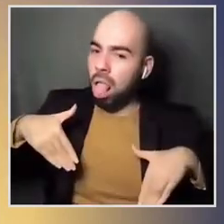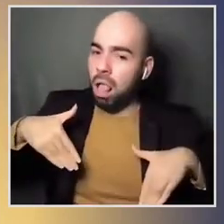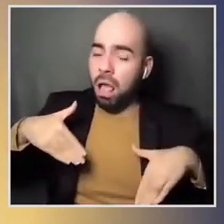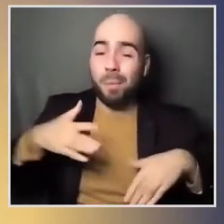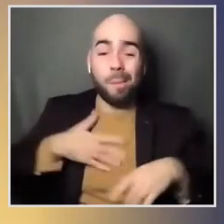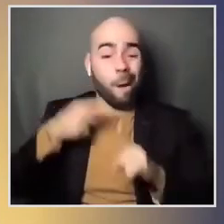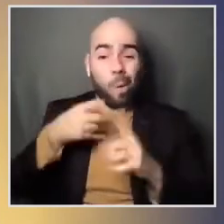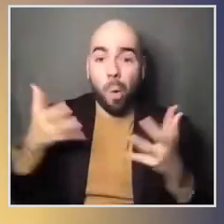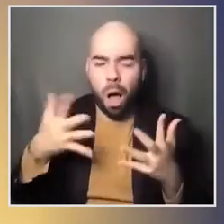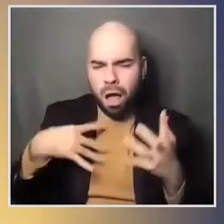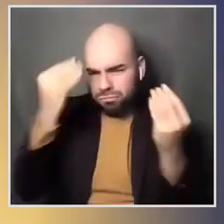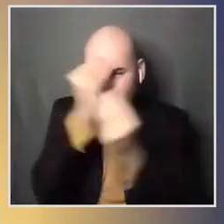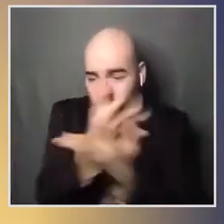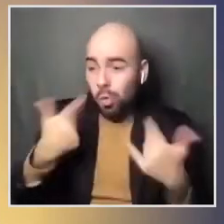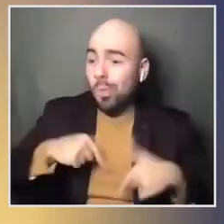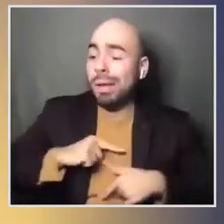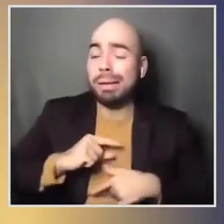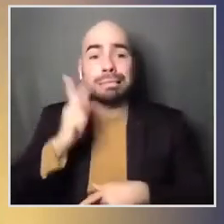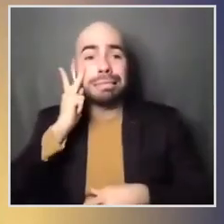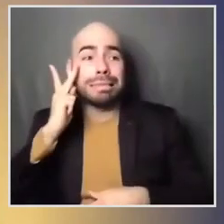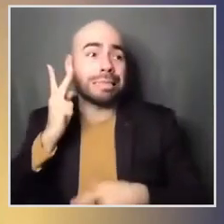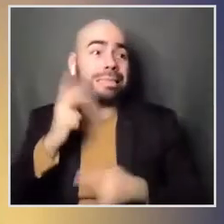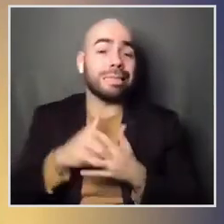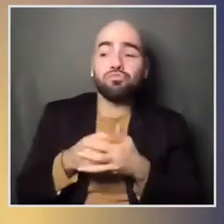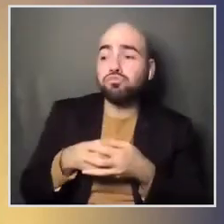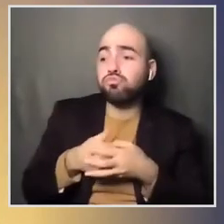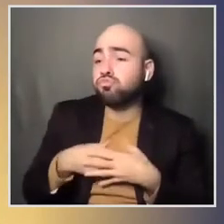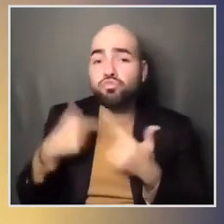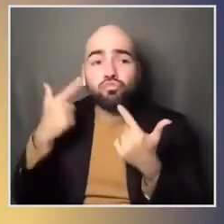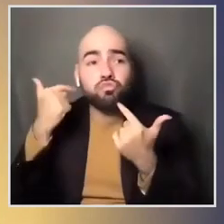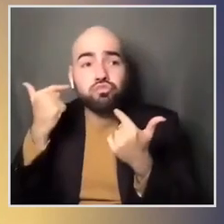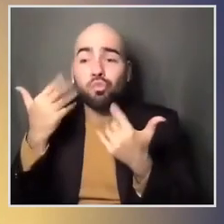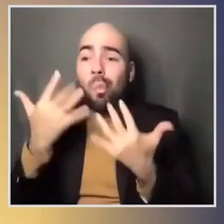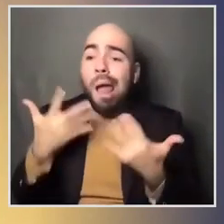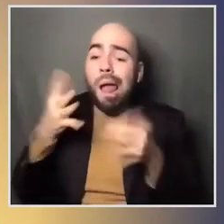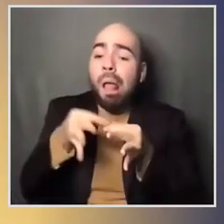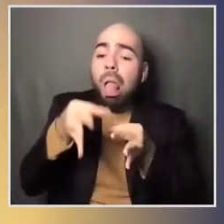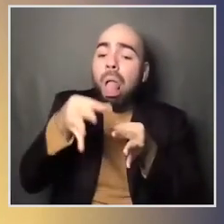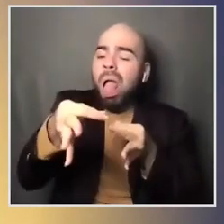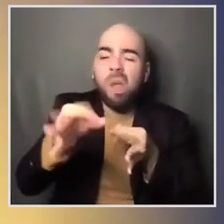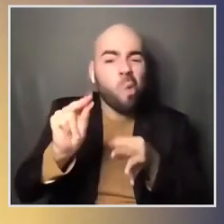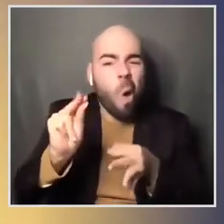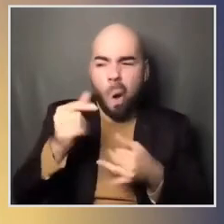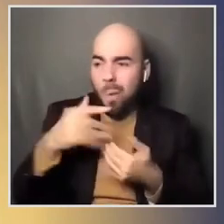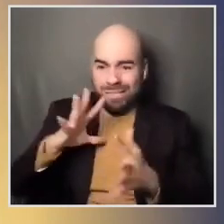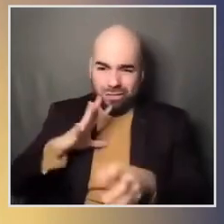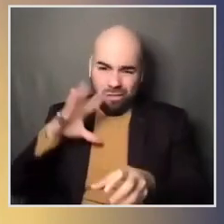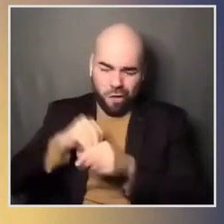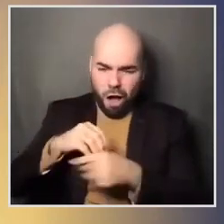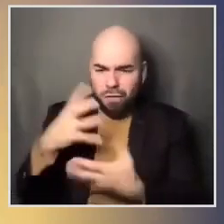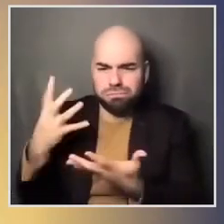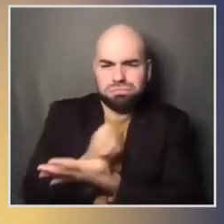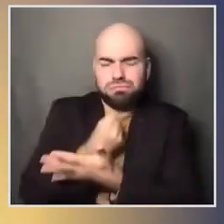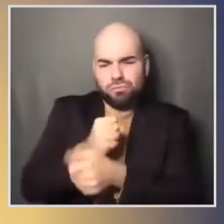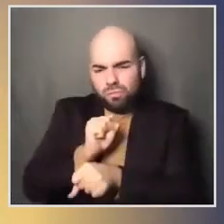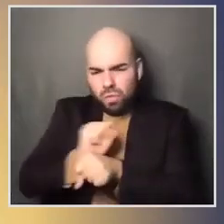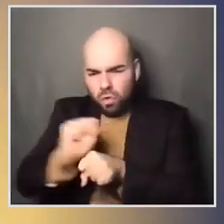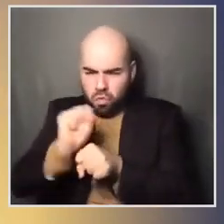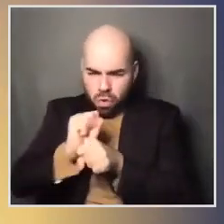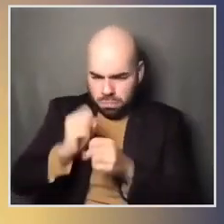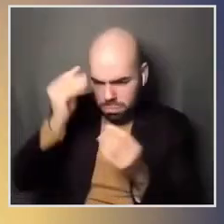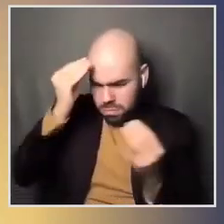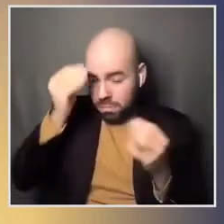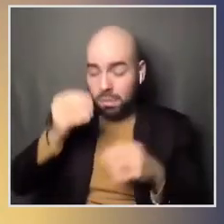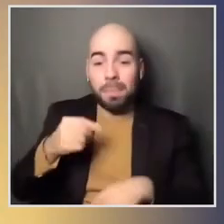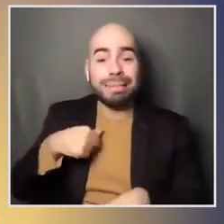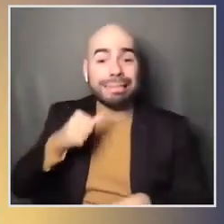get the work done and start the process. Yesterday, Senator Harris and I held meetings with groups